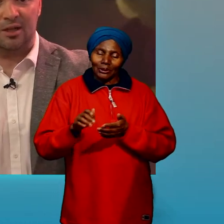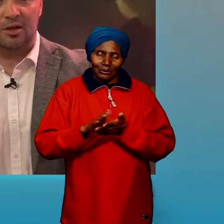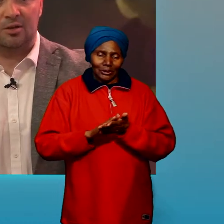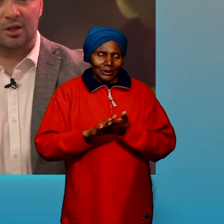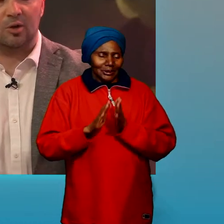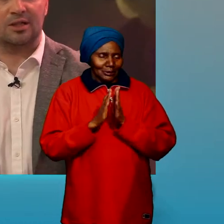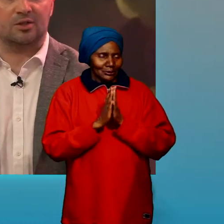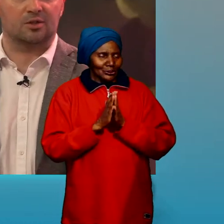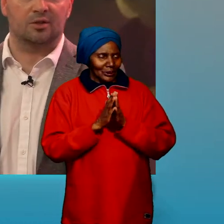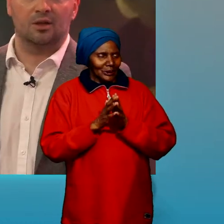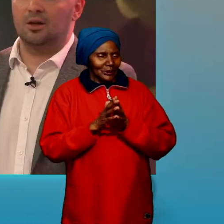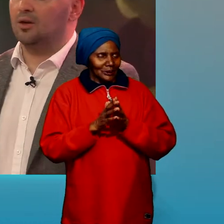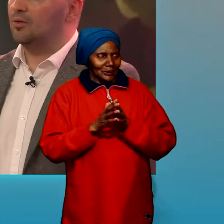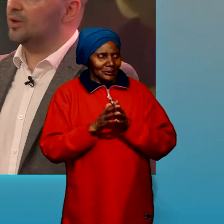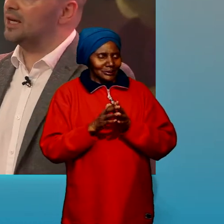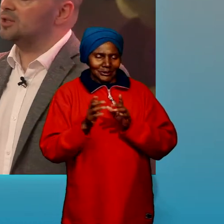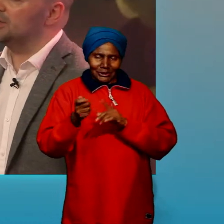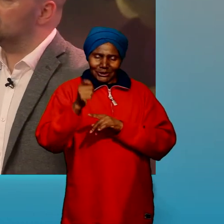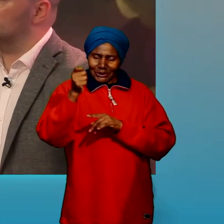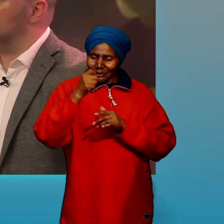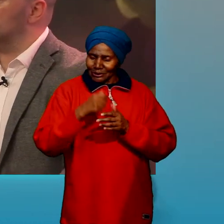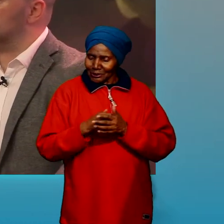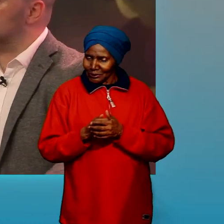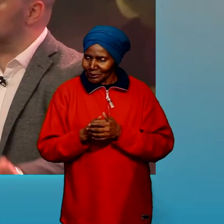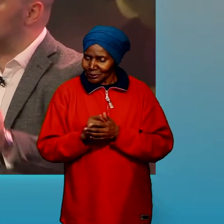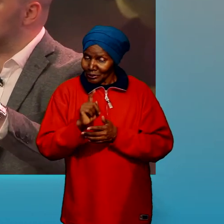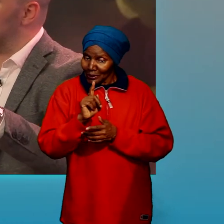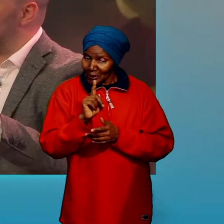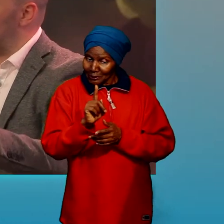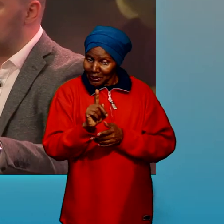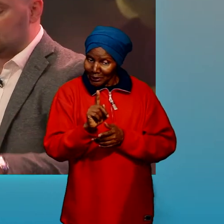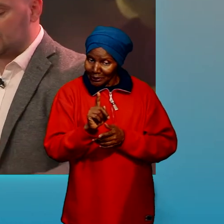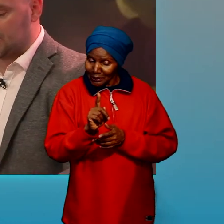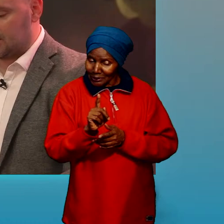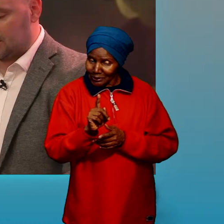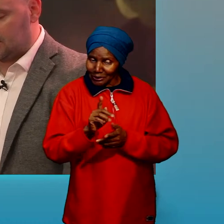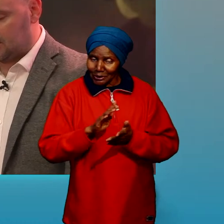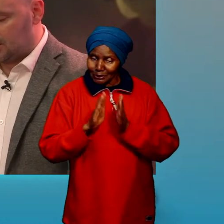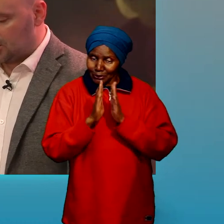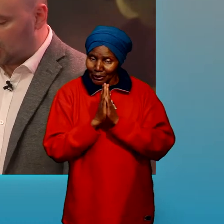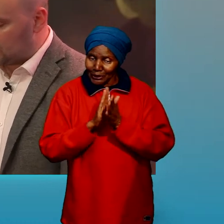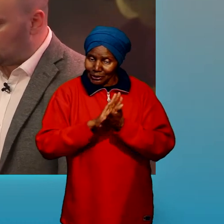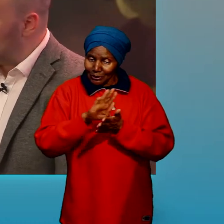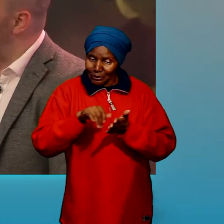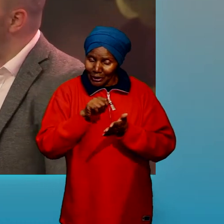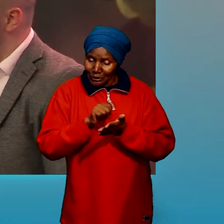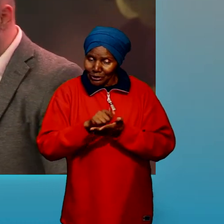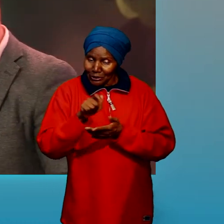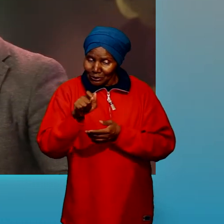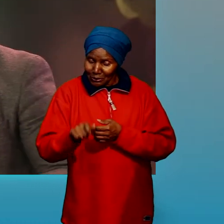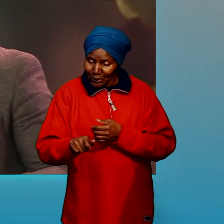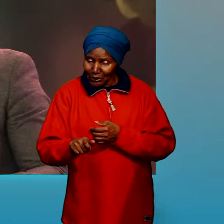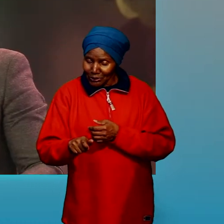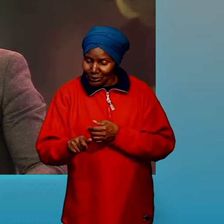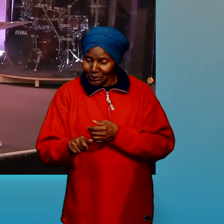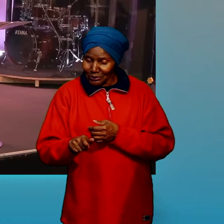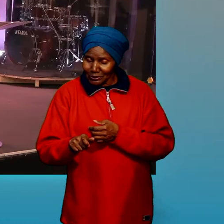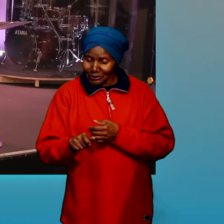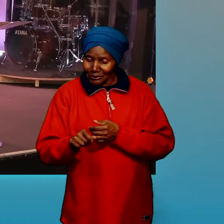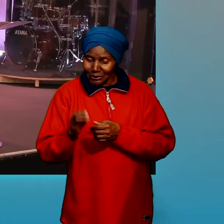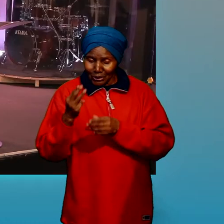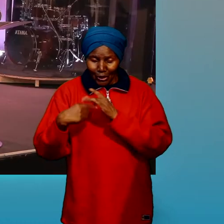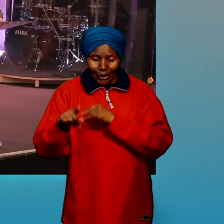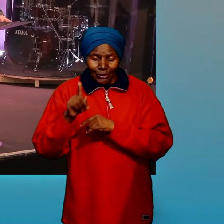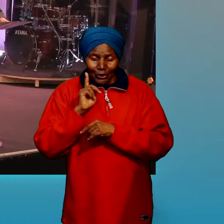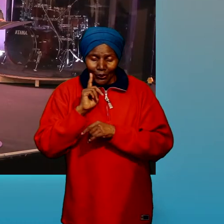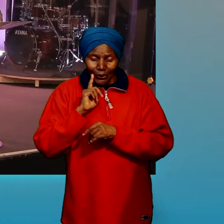actually requests for that to be true, is that it's the prayers of the righteous. God always hears the prayers of the righteous. The